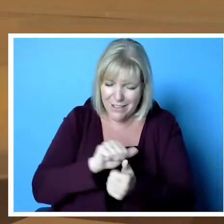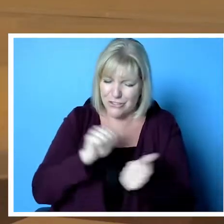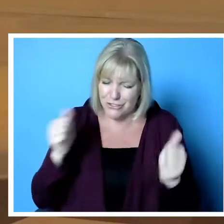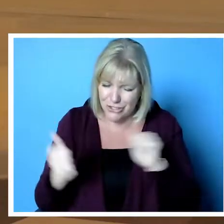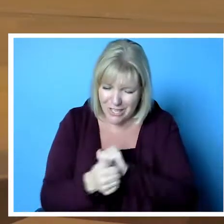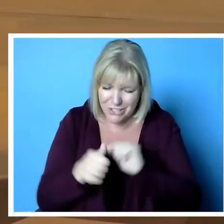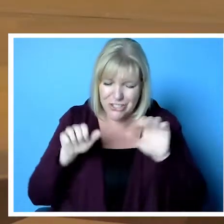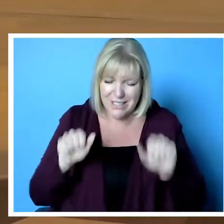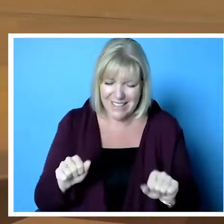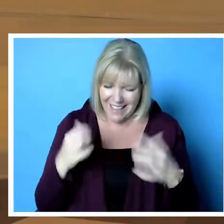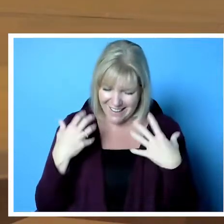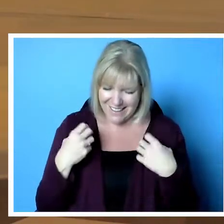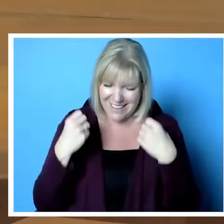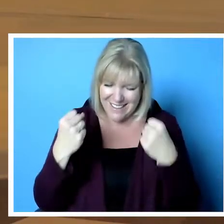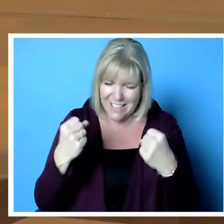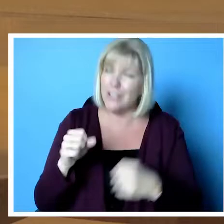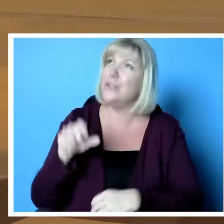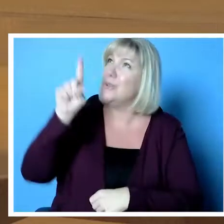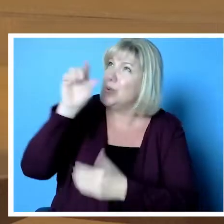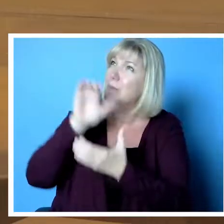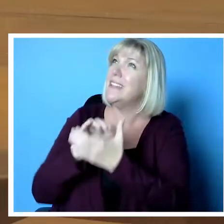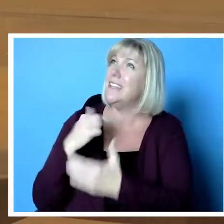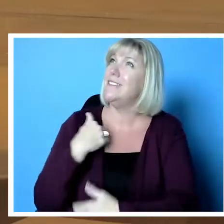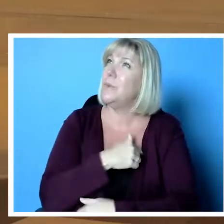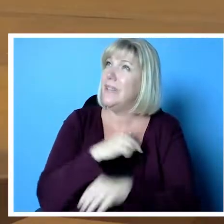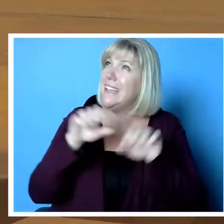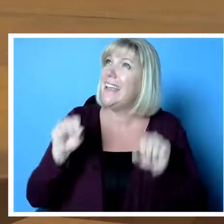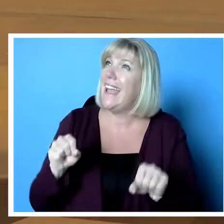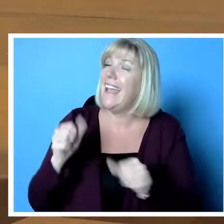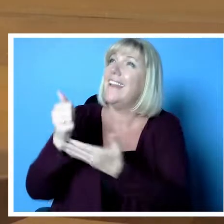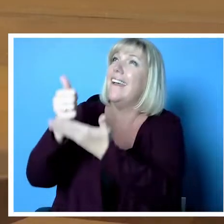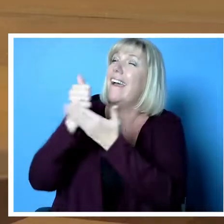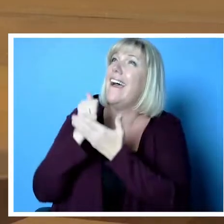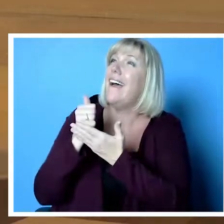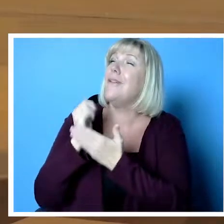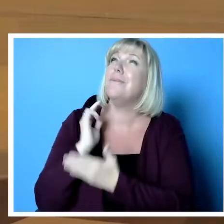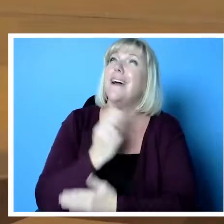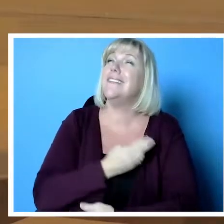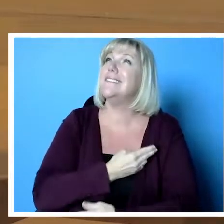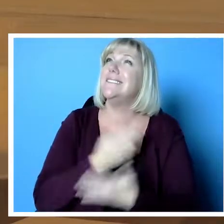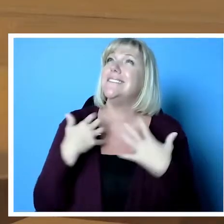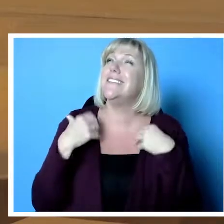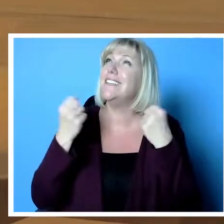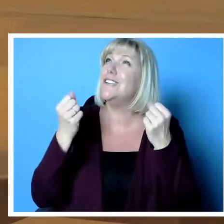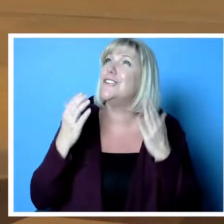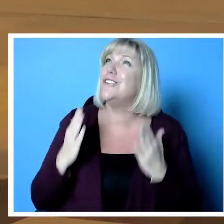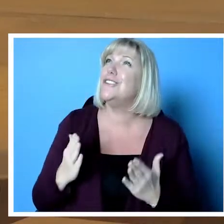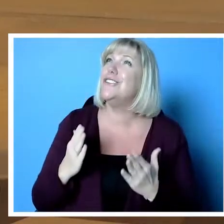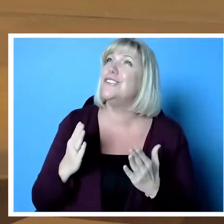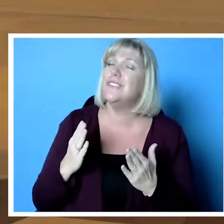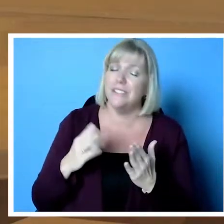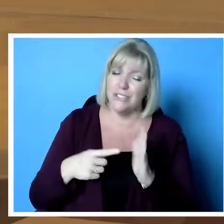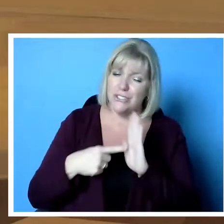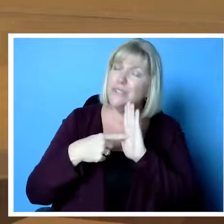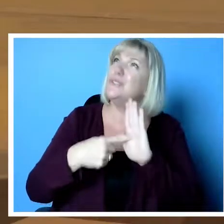you believe in us. Help us, healer. Show us our